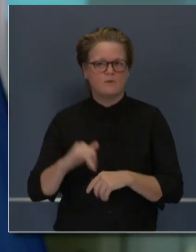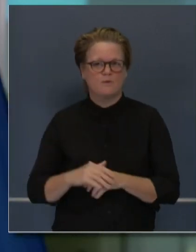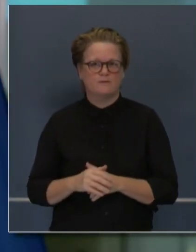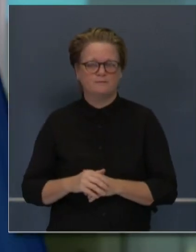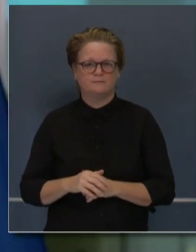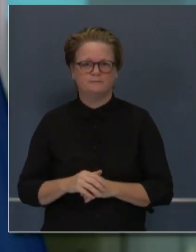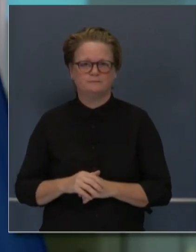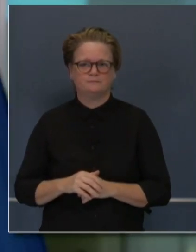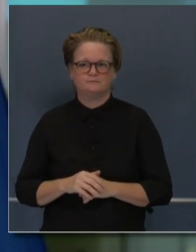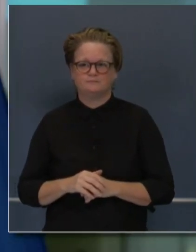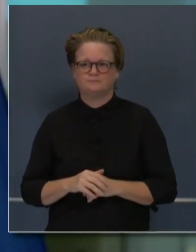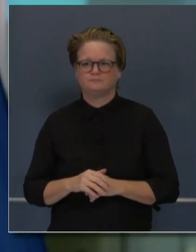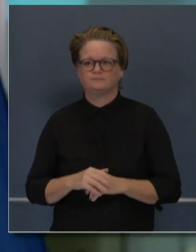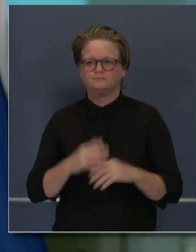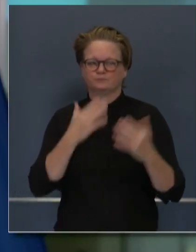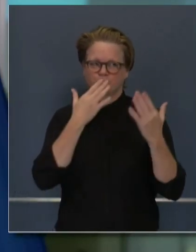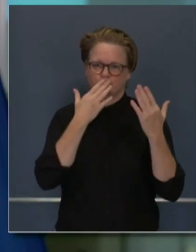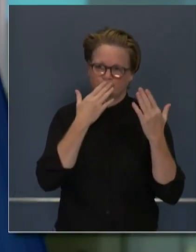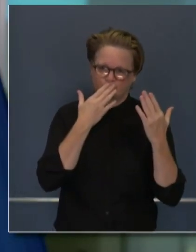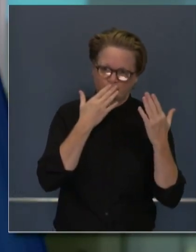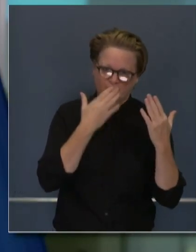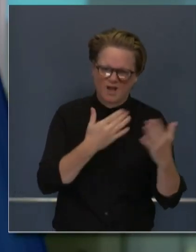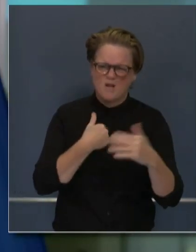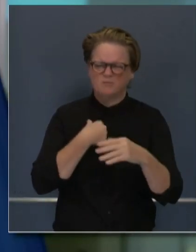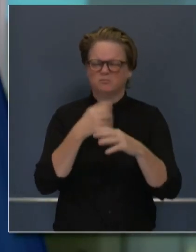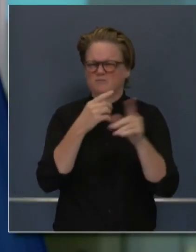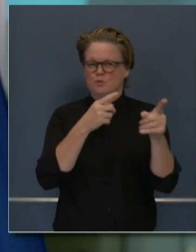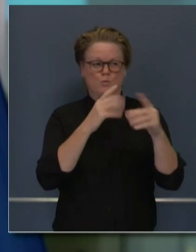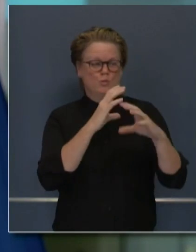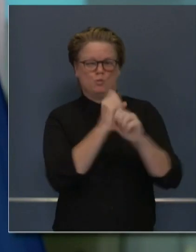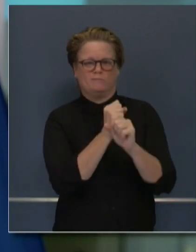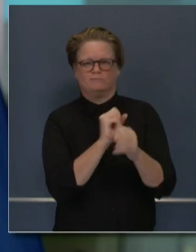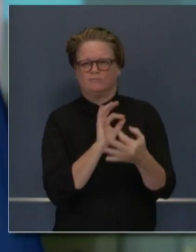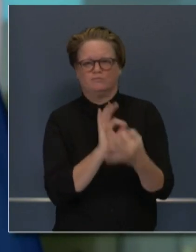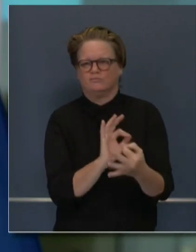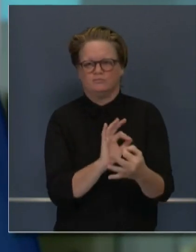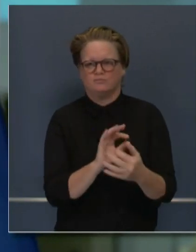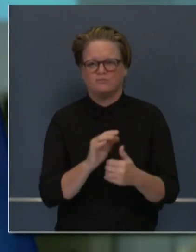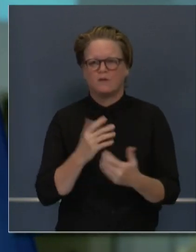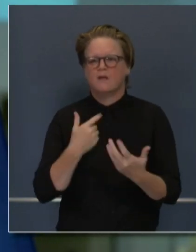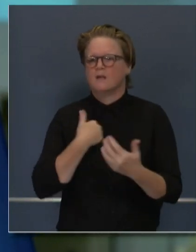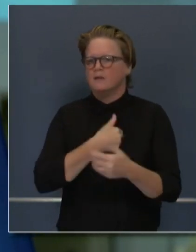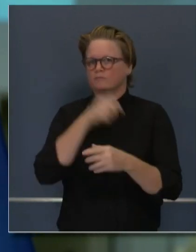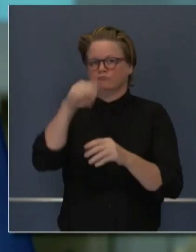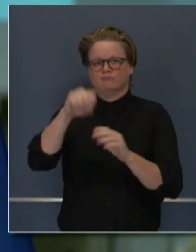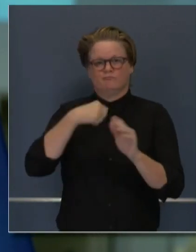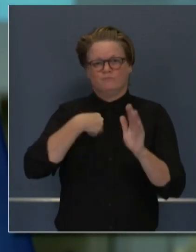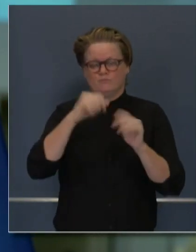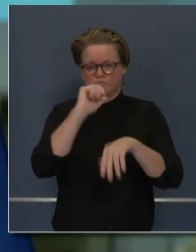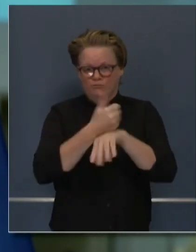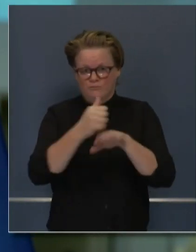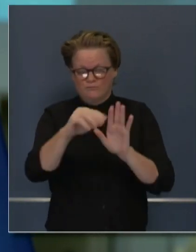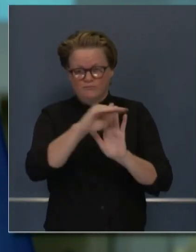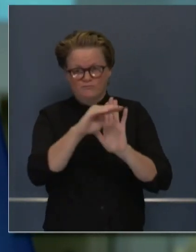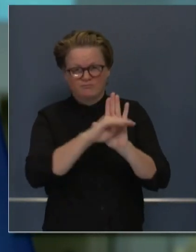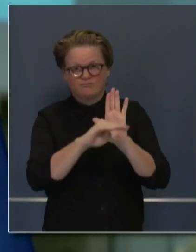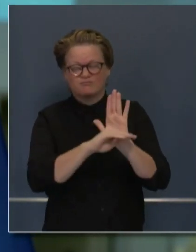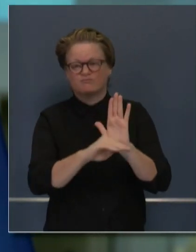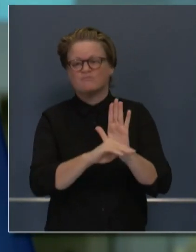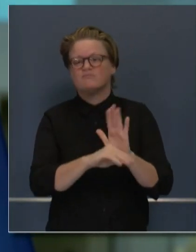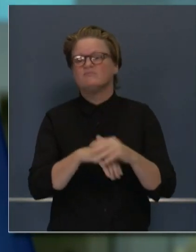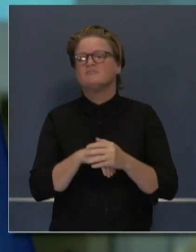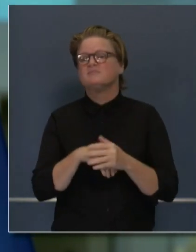Thanks, Governor, and you summarized it well. We have, with this guidance, because just like all of our guidances, lots